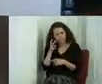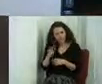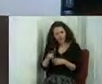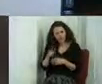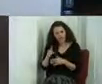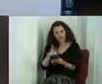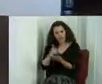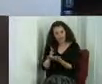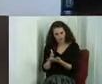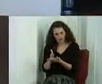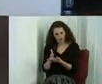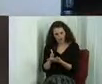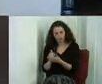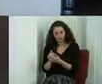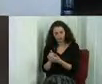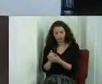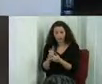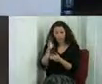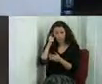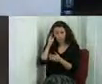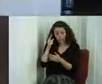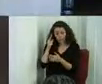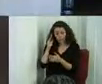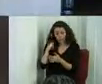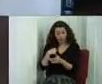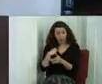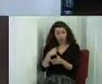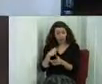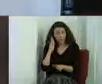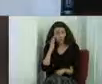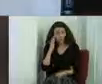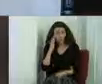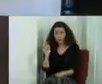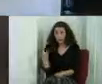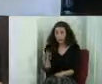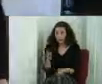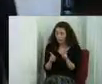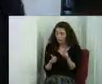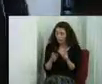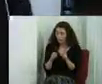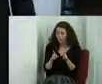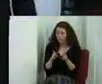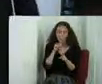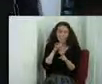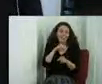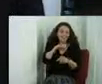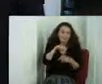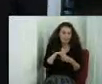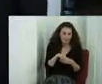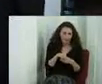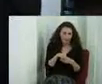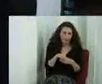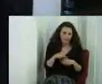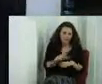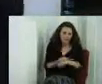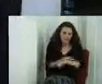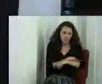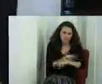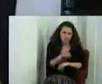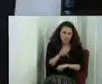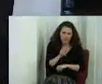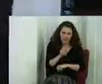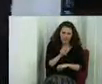scripture. For I know that there are people who are not of this sheep pen, and I must go and find